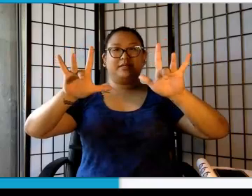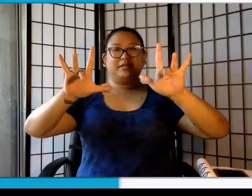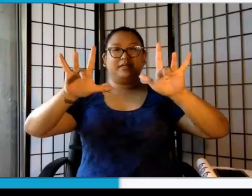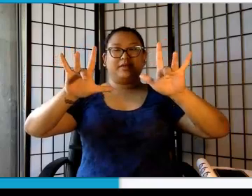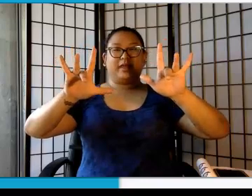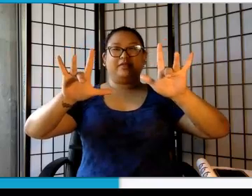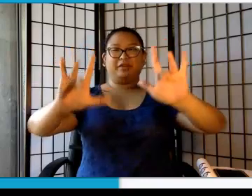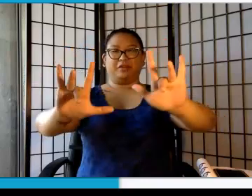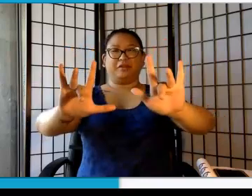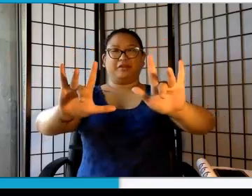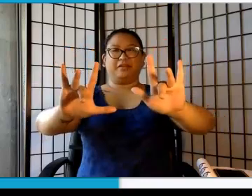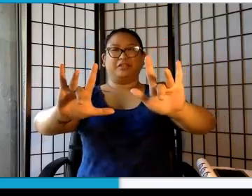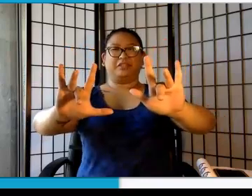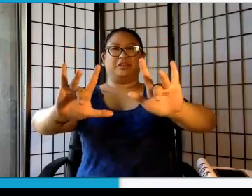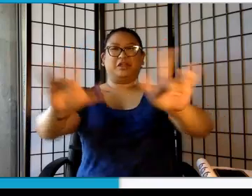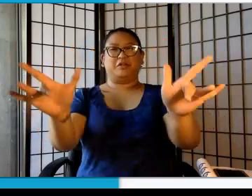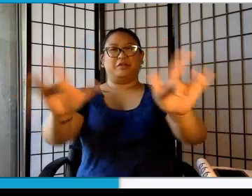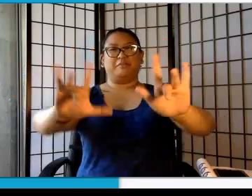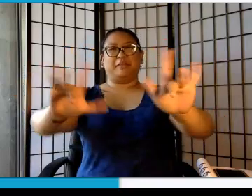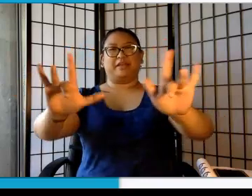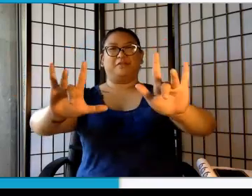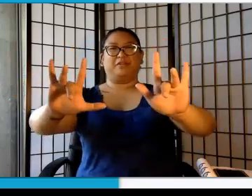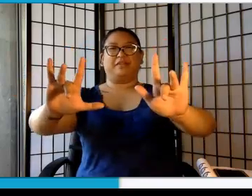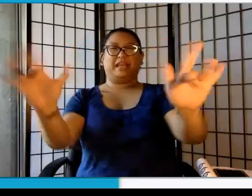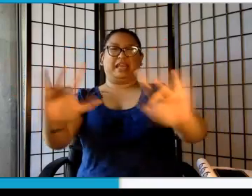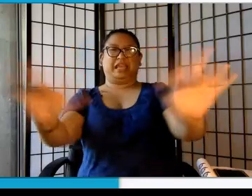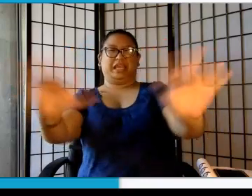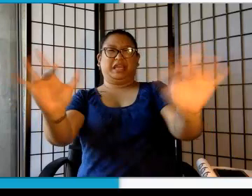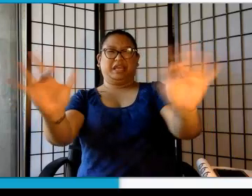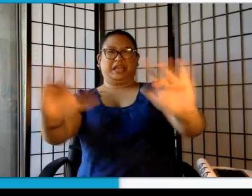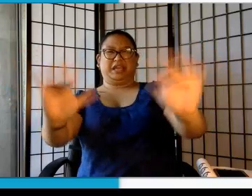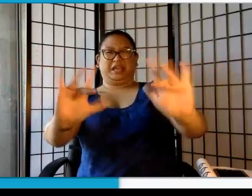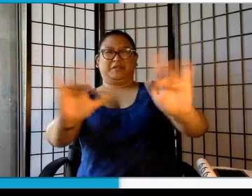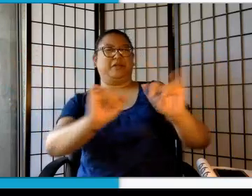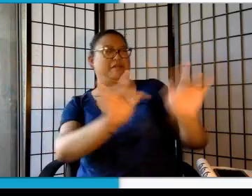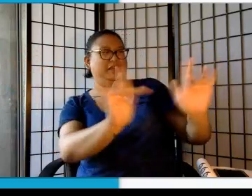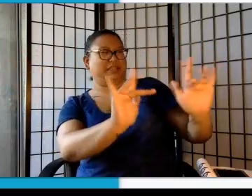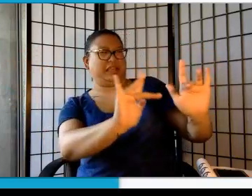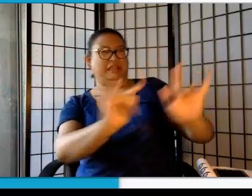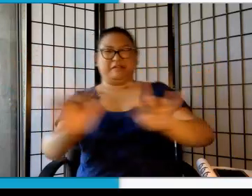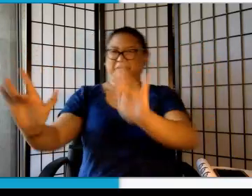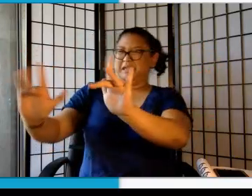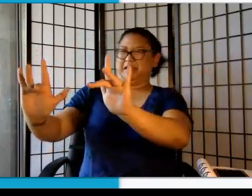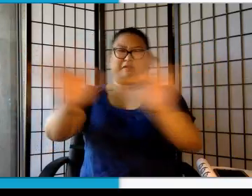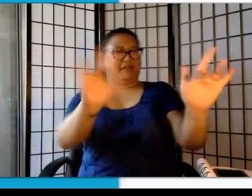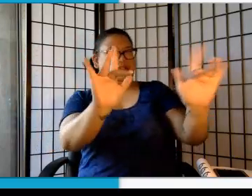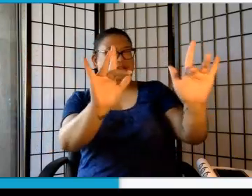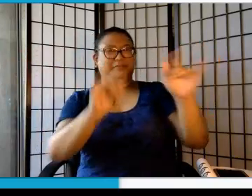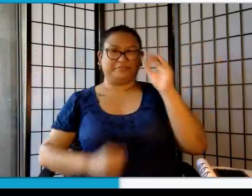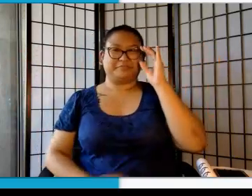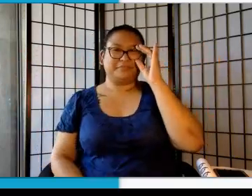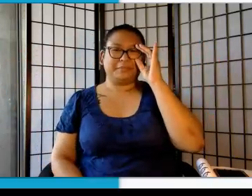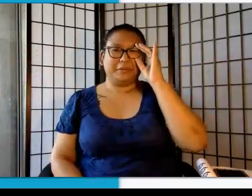shapes. Okay, and then you're going to go like this and it's going to go back and forth like that. Ew, whatever it is. Ew, ew,